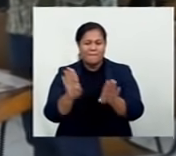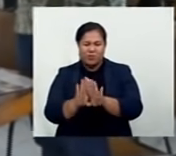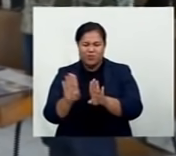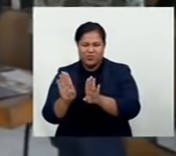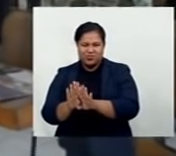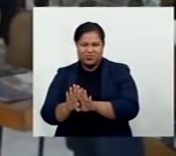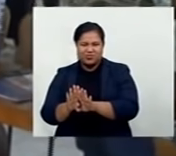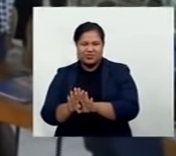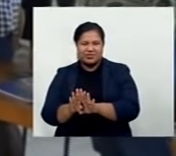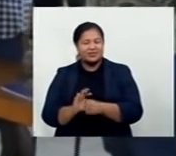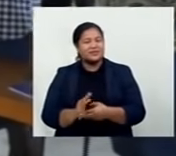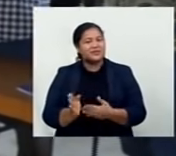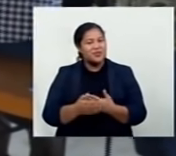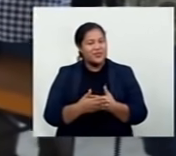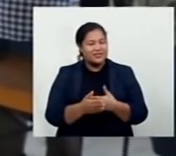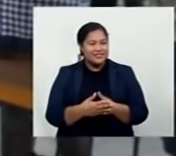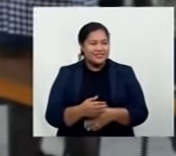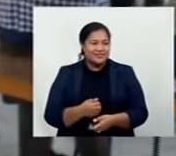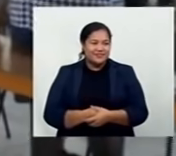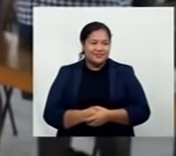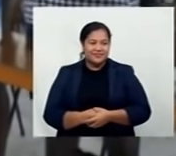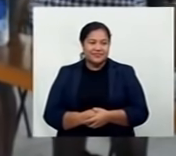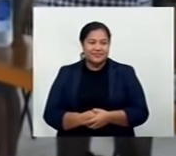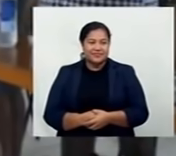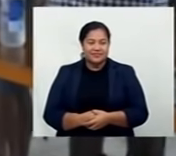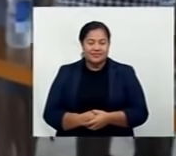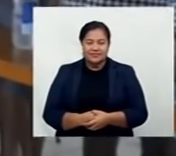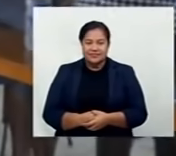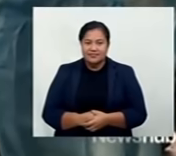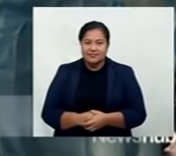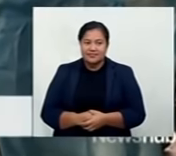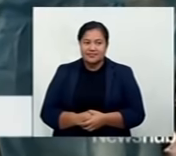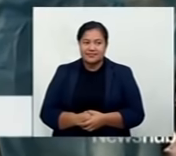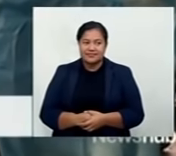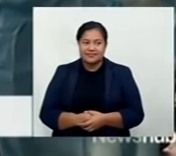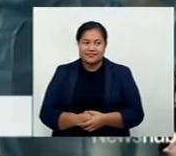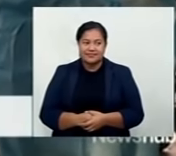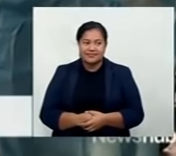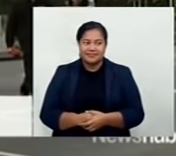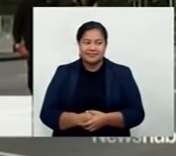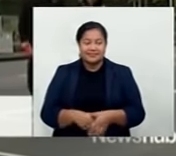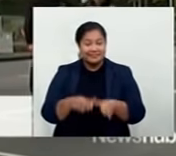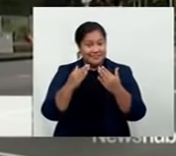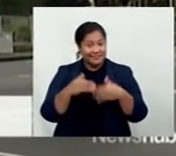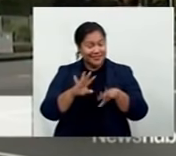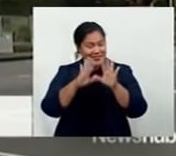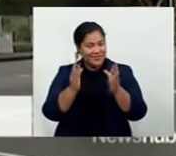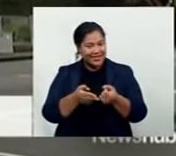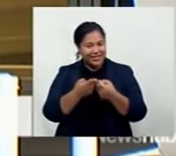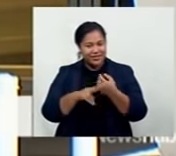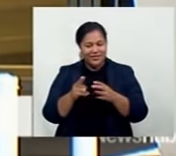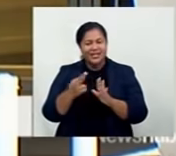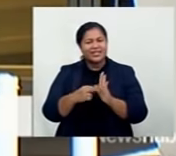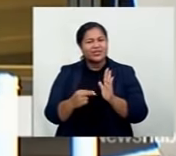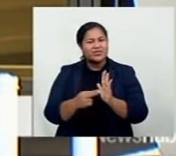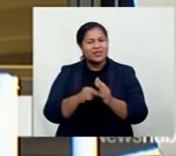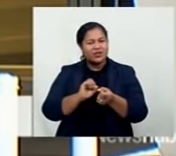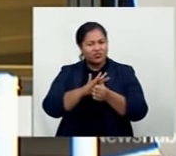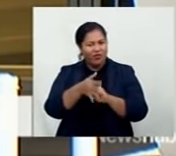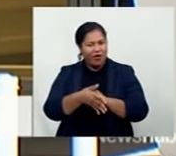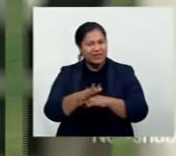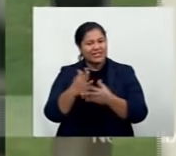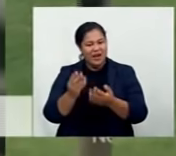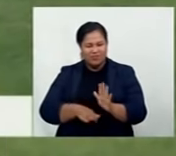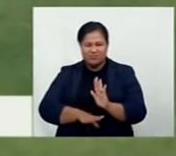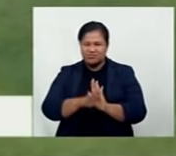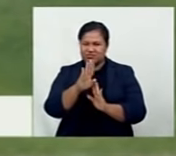restrictions. Josiah Nanunga, FBC News. Coming up in world news, New Zealand's COVID cases grow